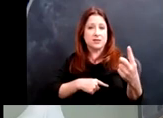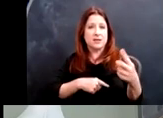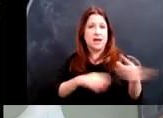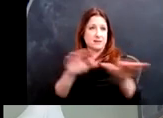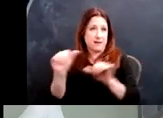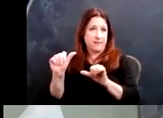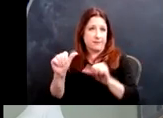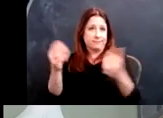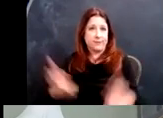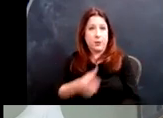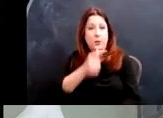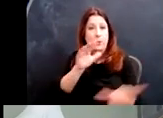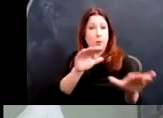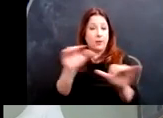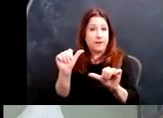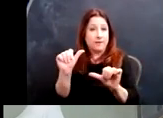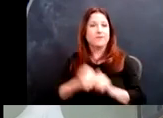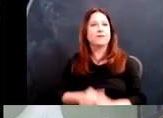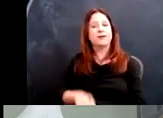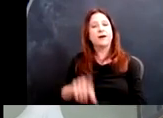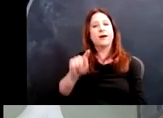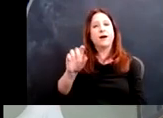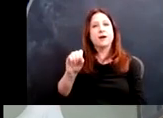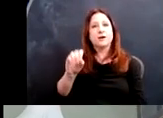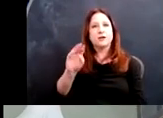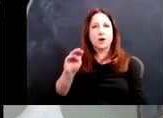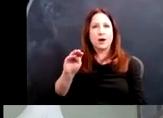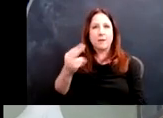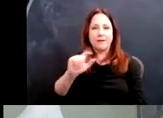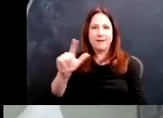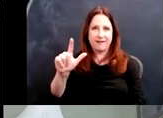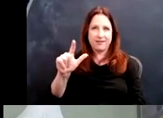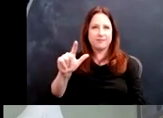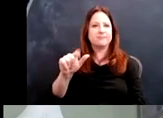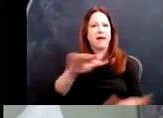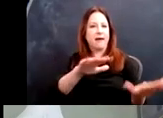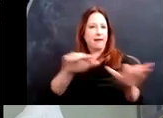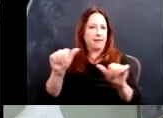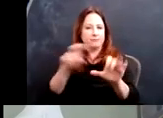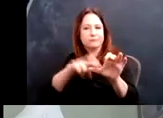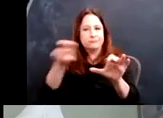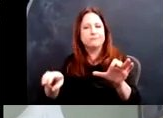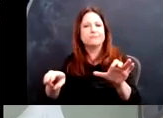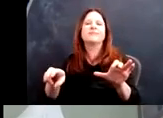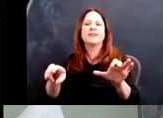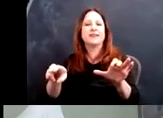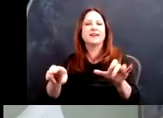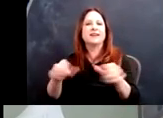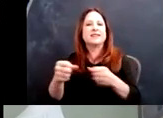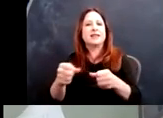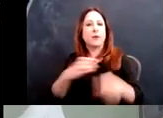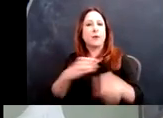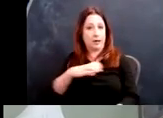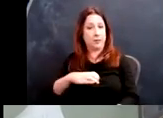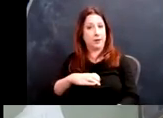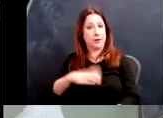to the next slide. And that's because Mr. Tom Hill has moved on. He's no longer on our steering committee because he has accepted a position as